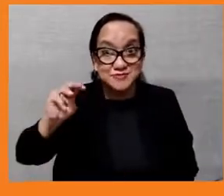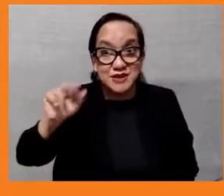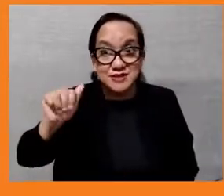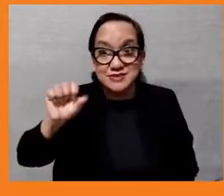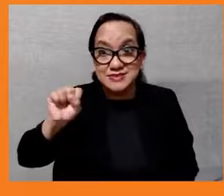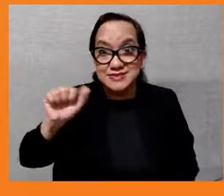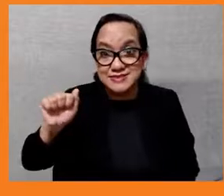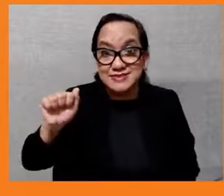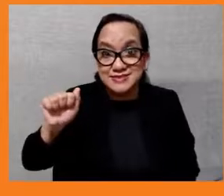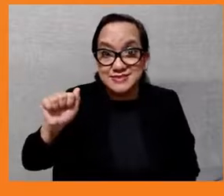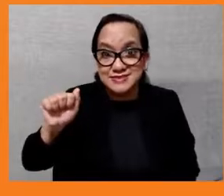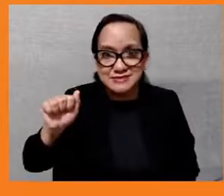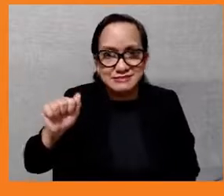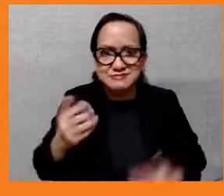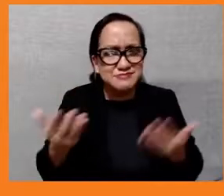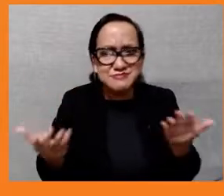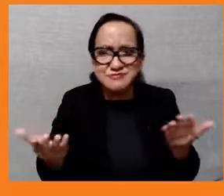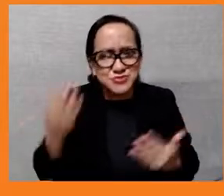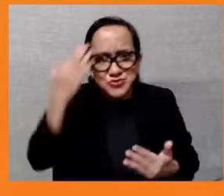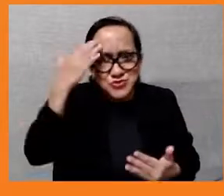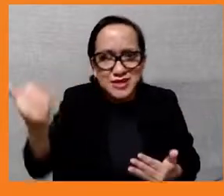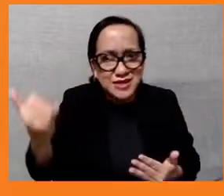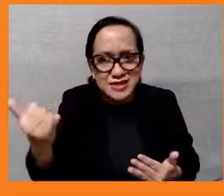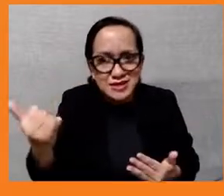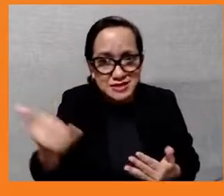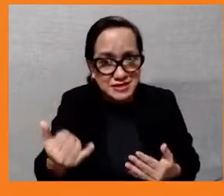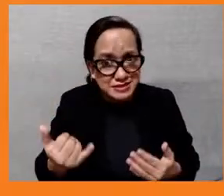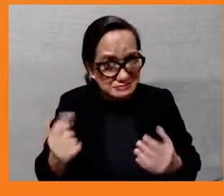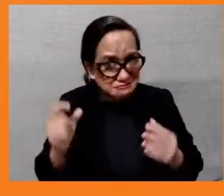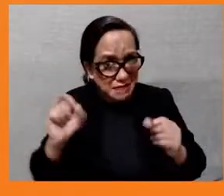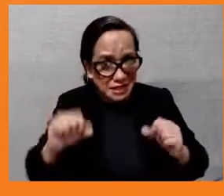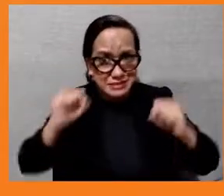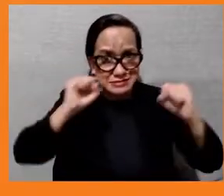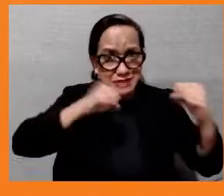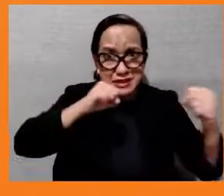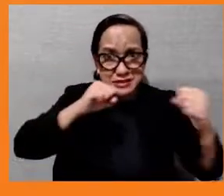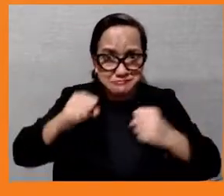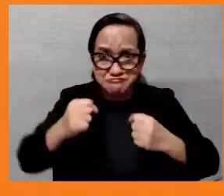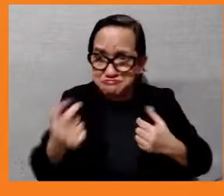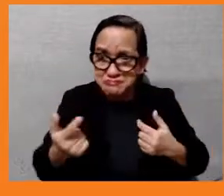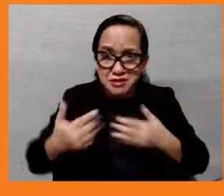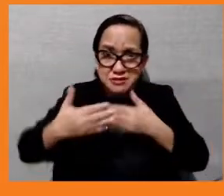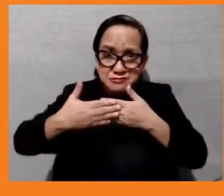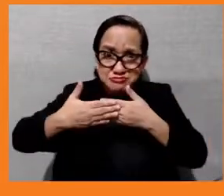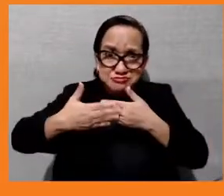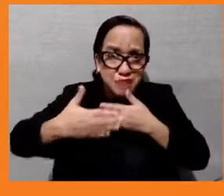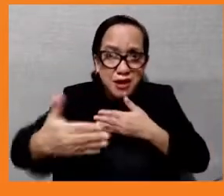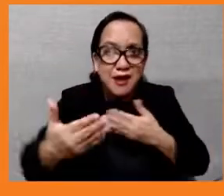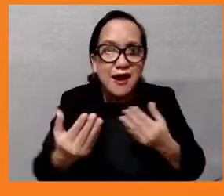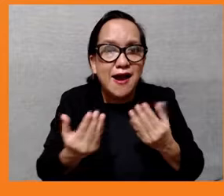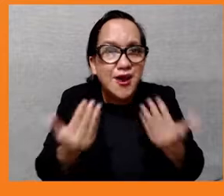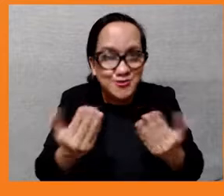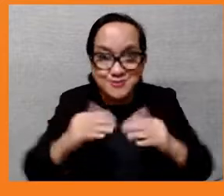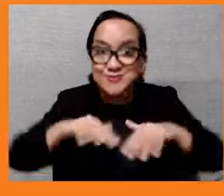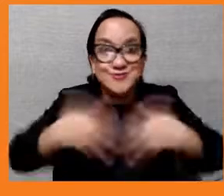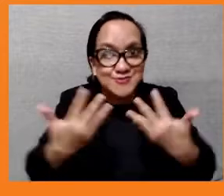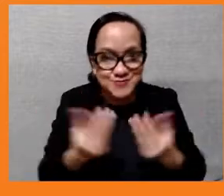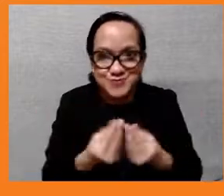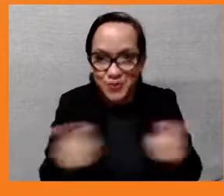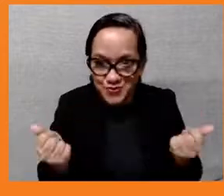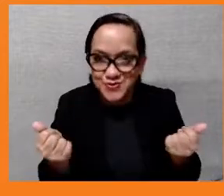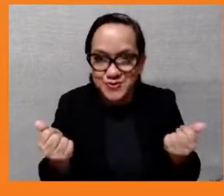Province. The project is co-financed by Asian Development Bank, European Investment Bank, and the Japan International Cooperation